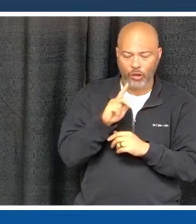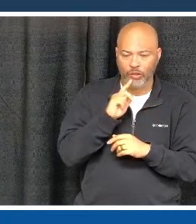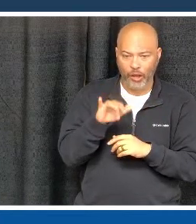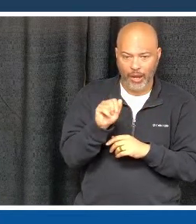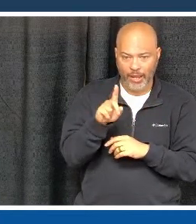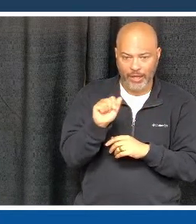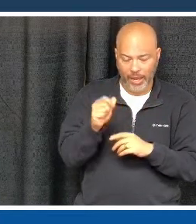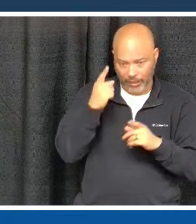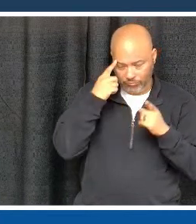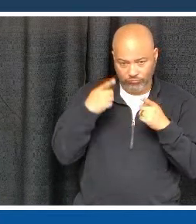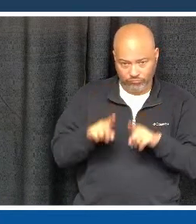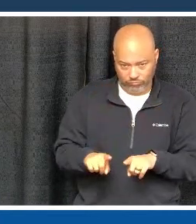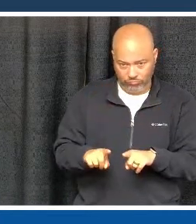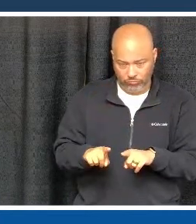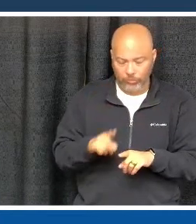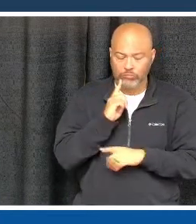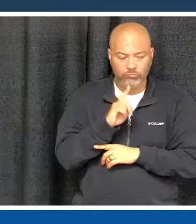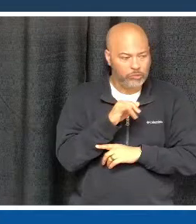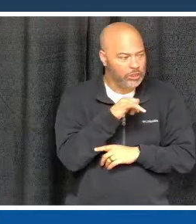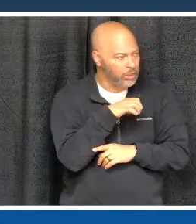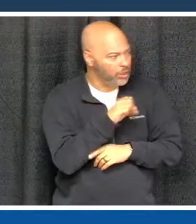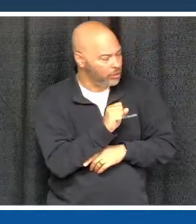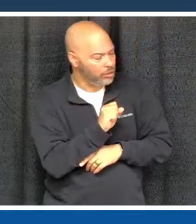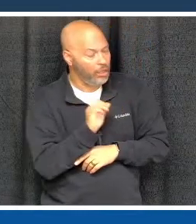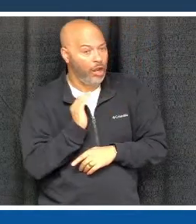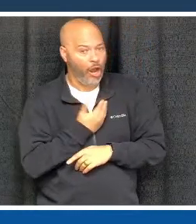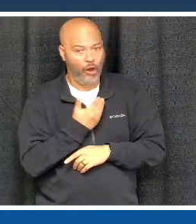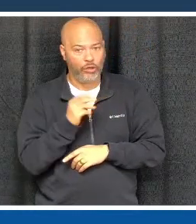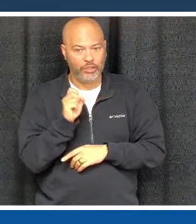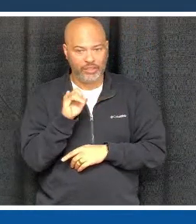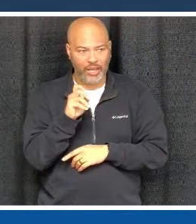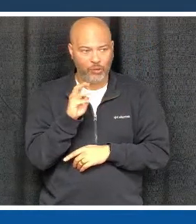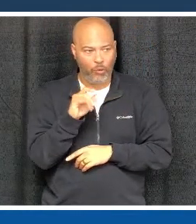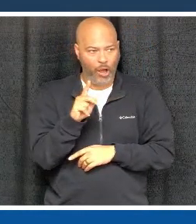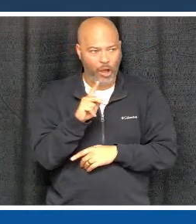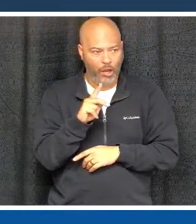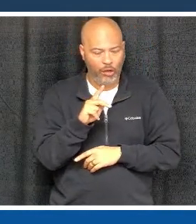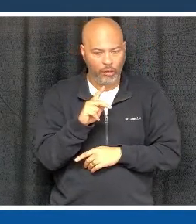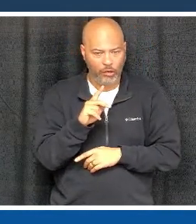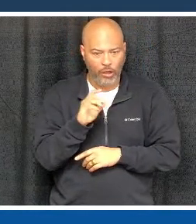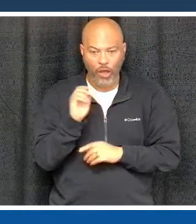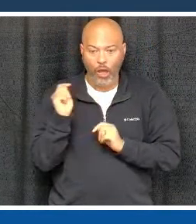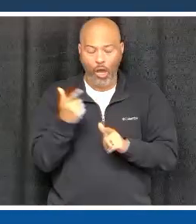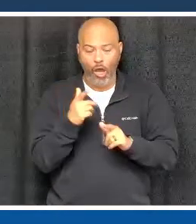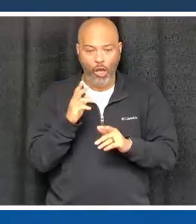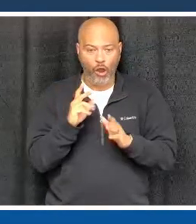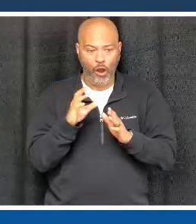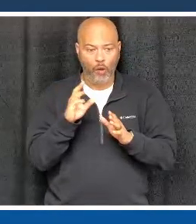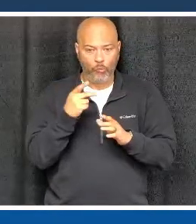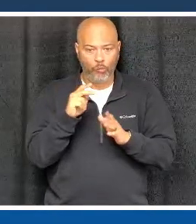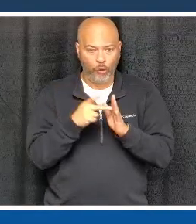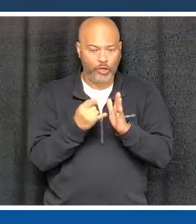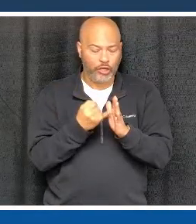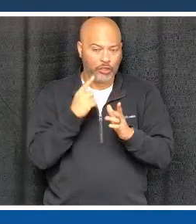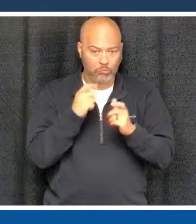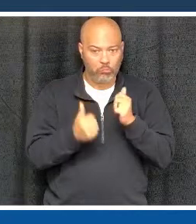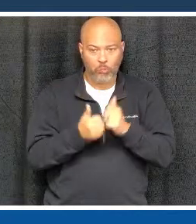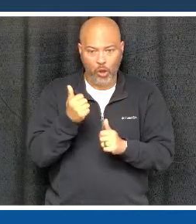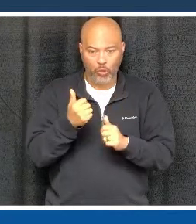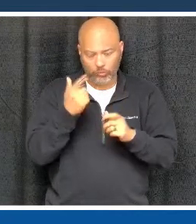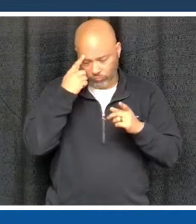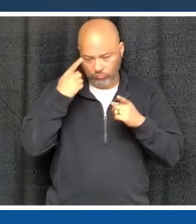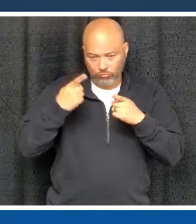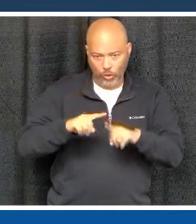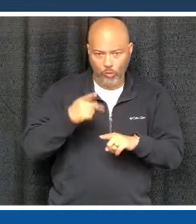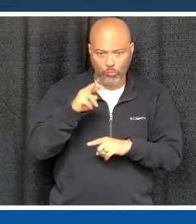ADA compliant. Yes. Yeah, and our sidewalks, far and above, all of our capital projects that we do largely conform to